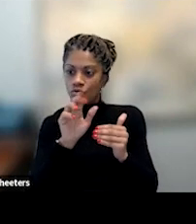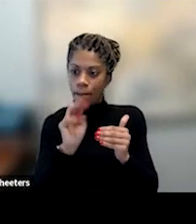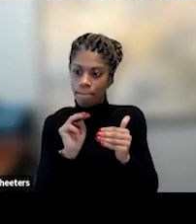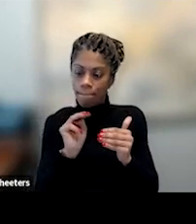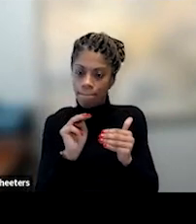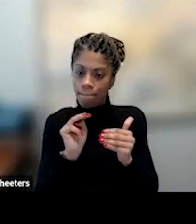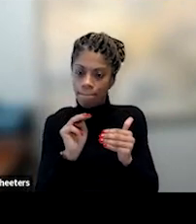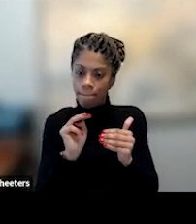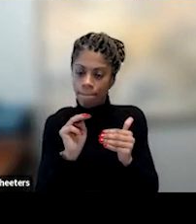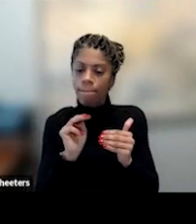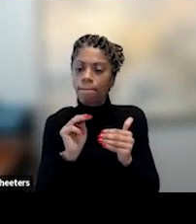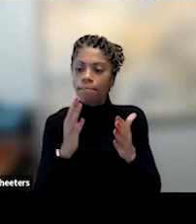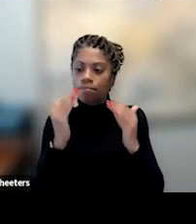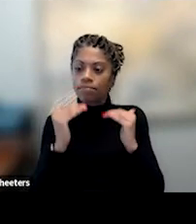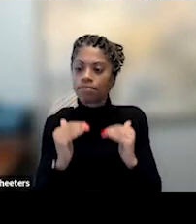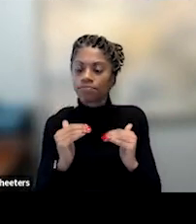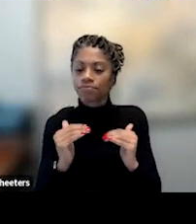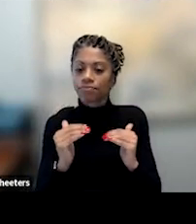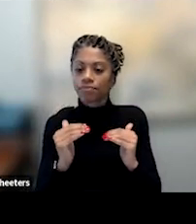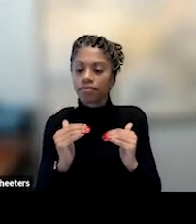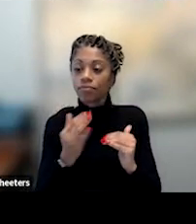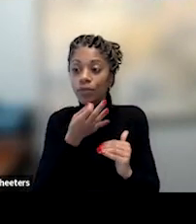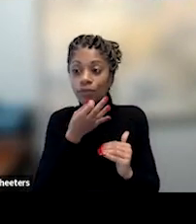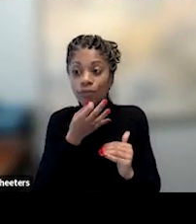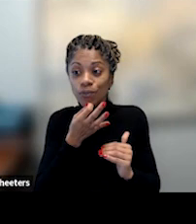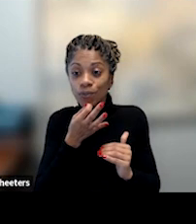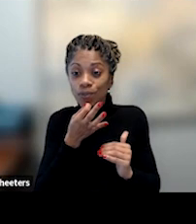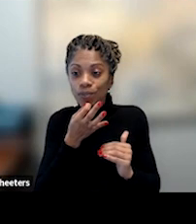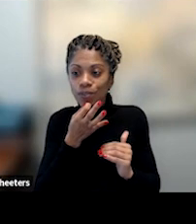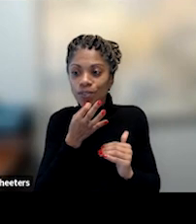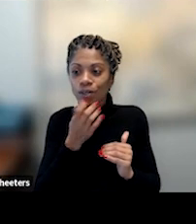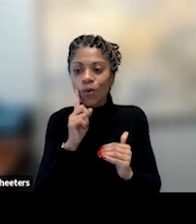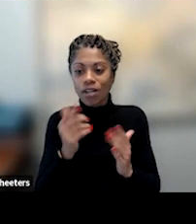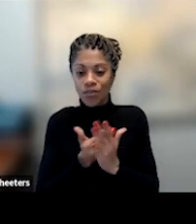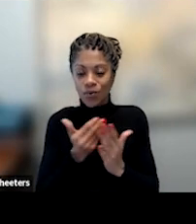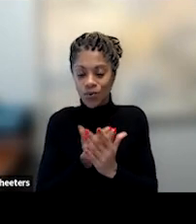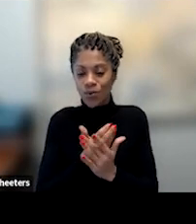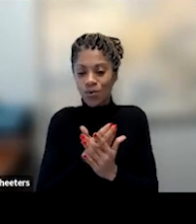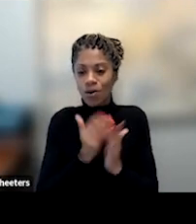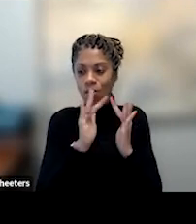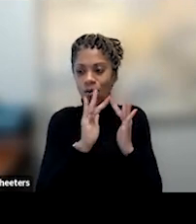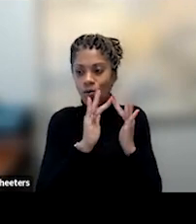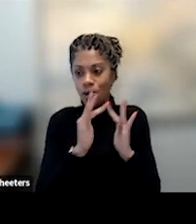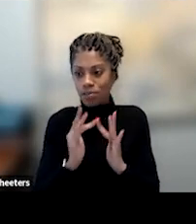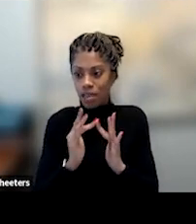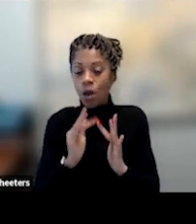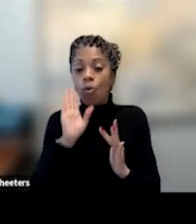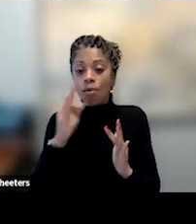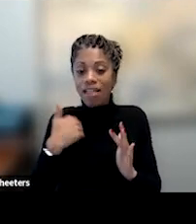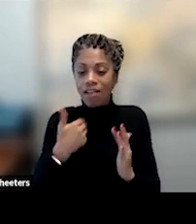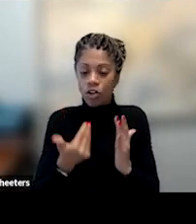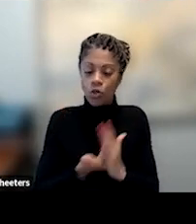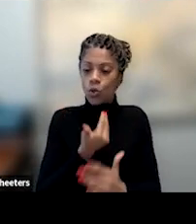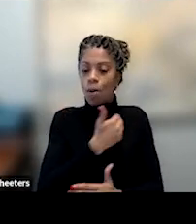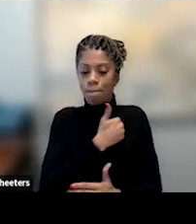This is coming soon. So to complement the new website, we're gonna have a new members community. So this is gonna